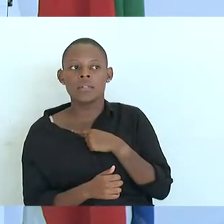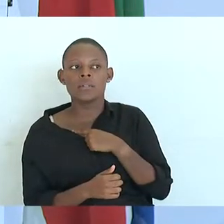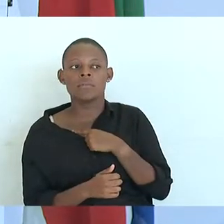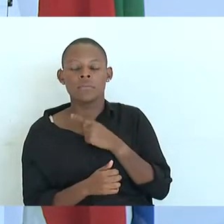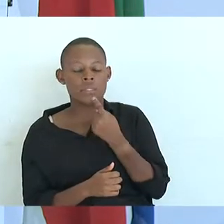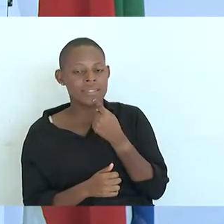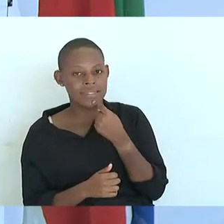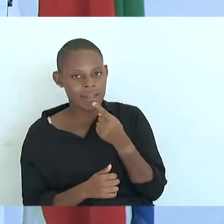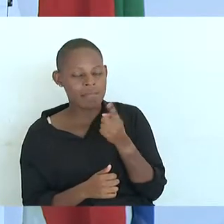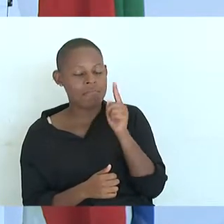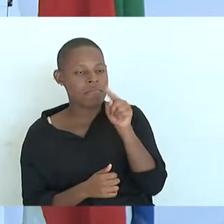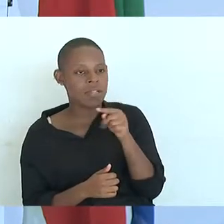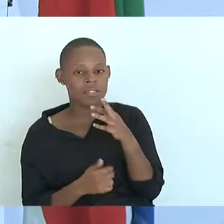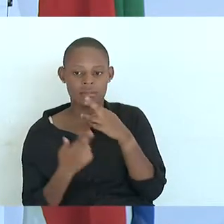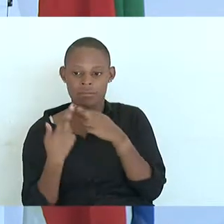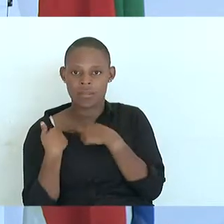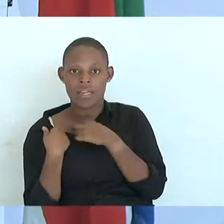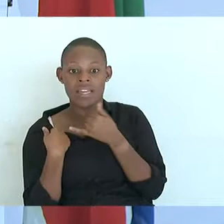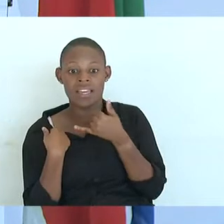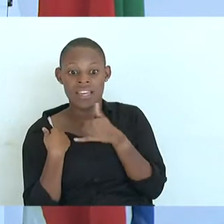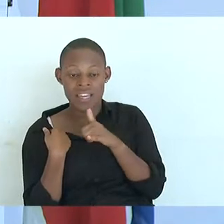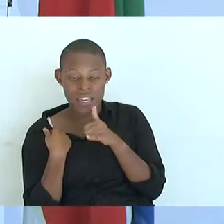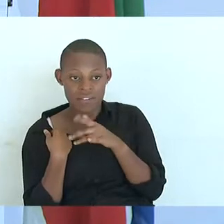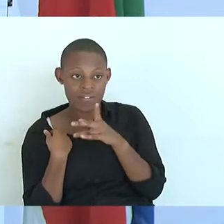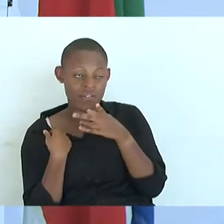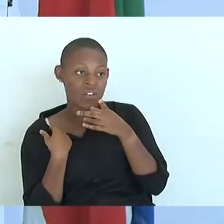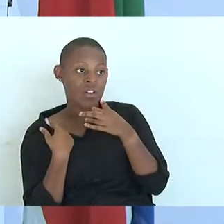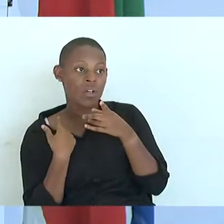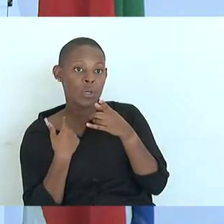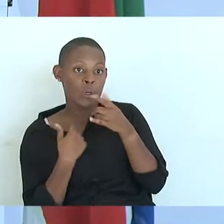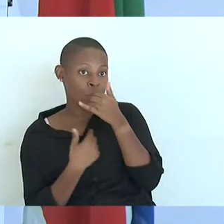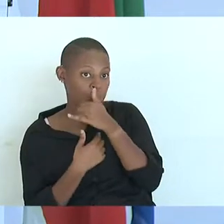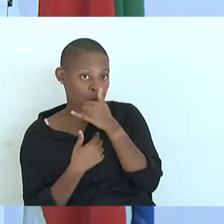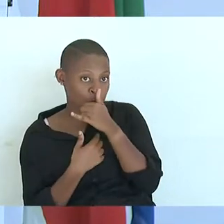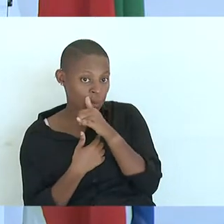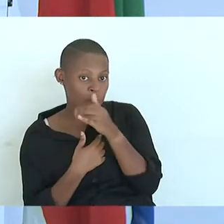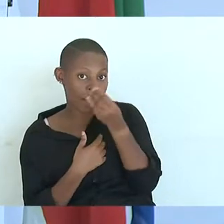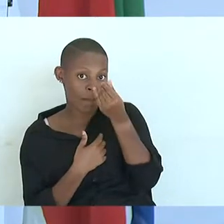responsibility. Mawuntshontsha untshontshelwa wena.